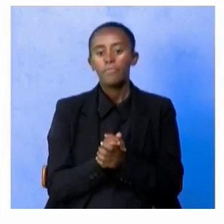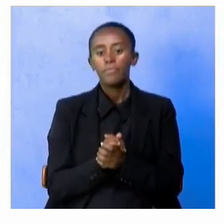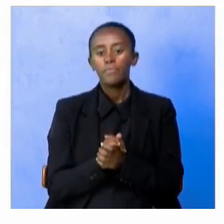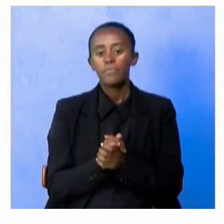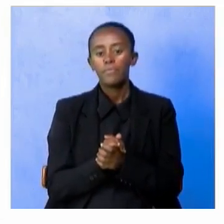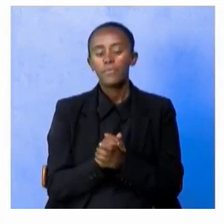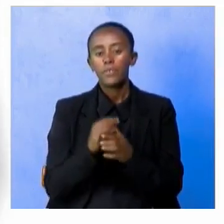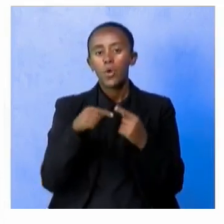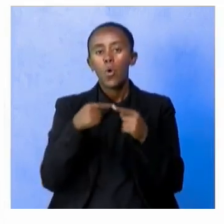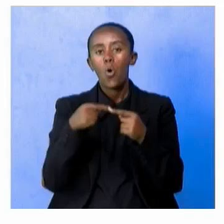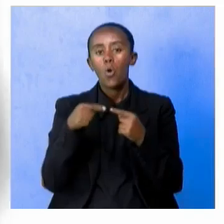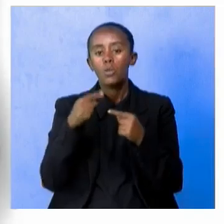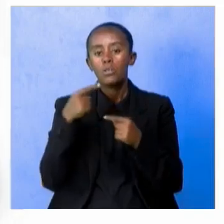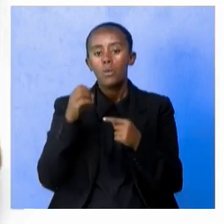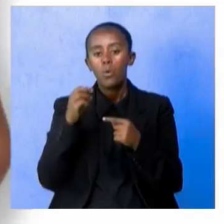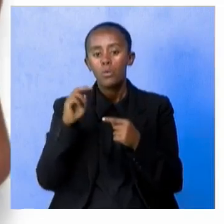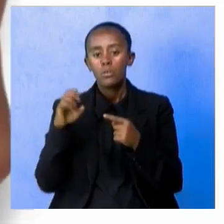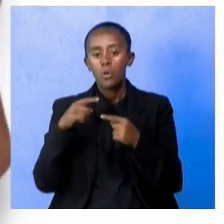gone